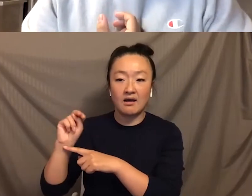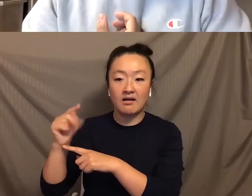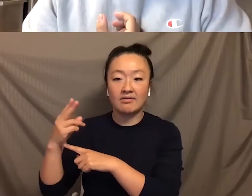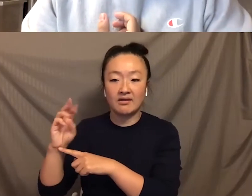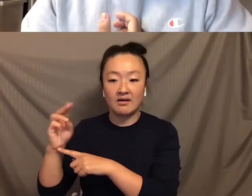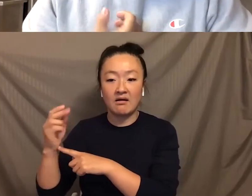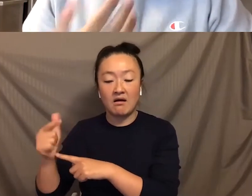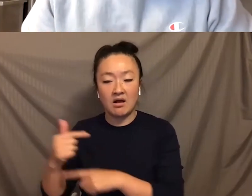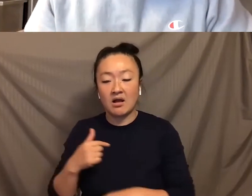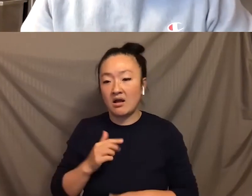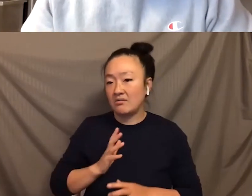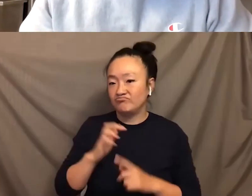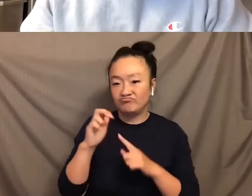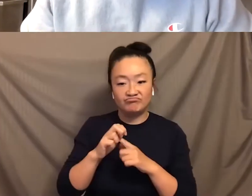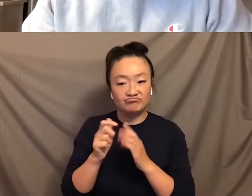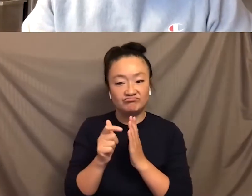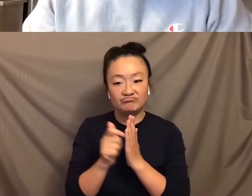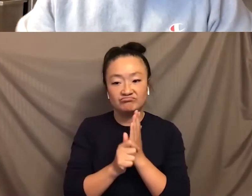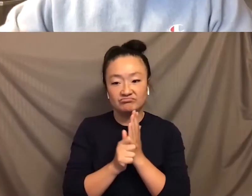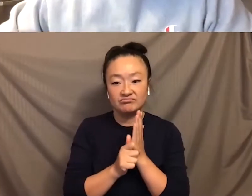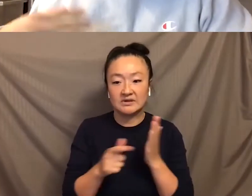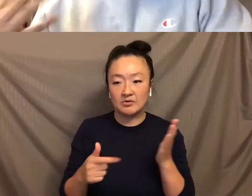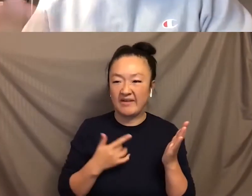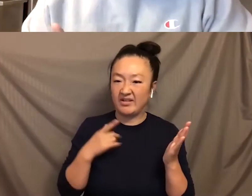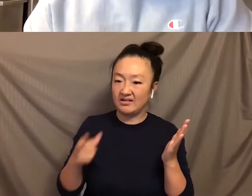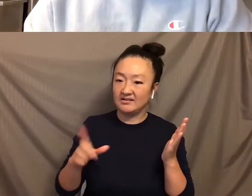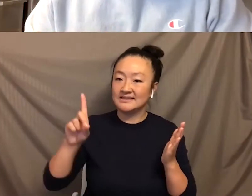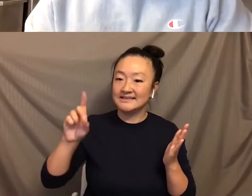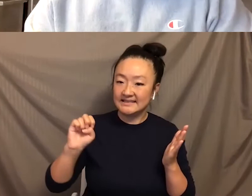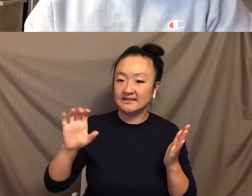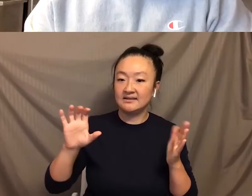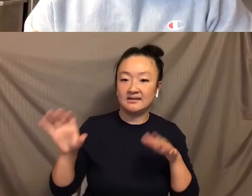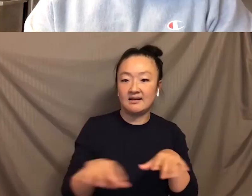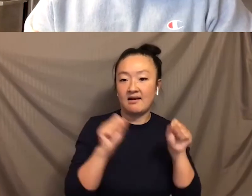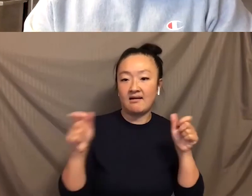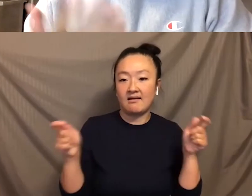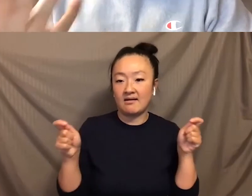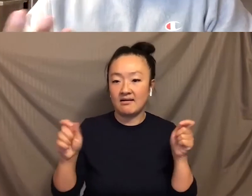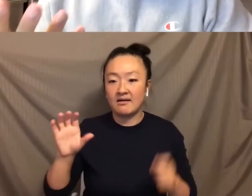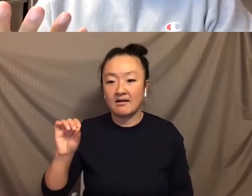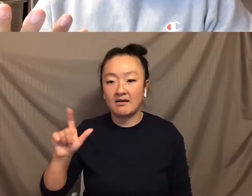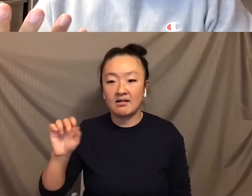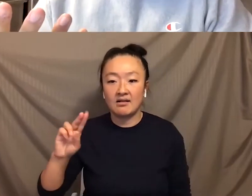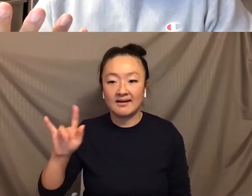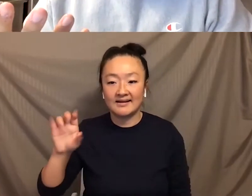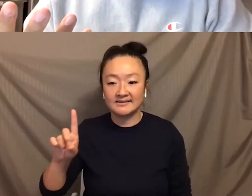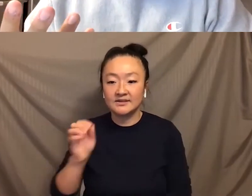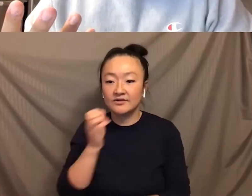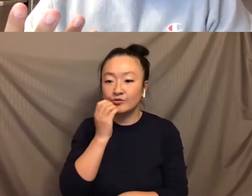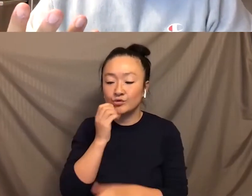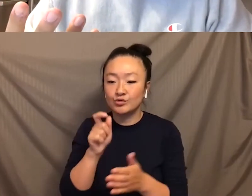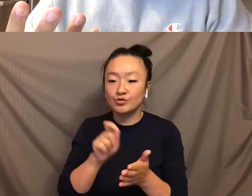truly feel decolonized food writing lives in a way that, few other mainstream